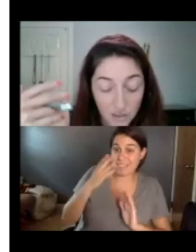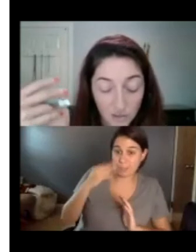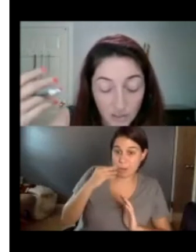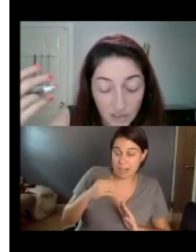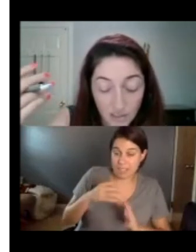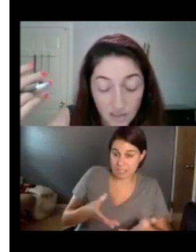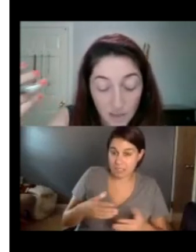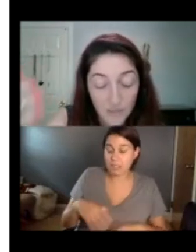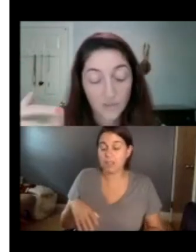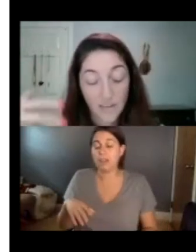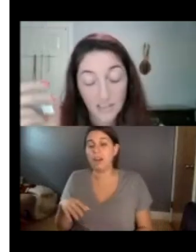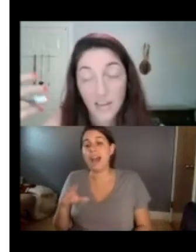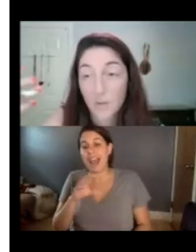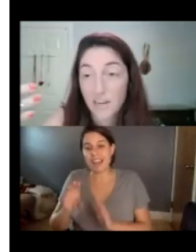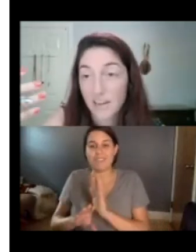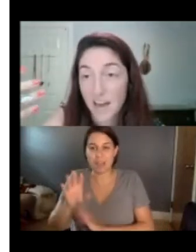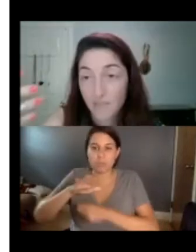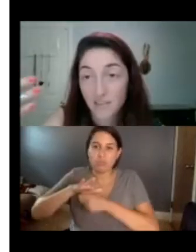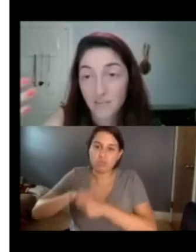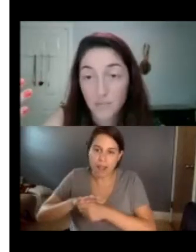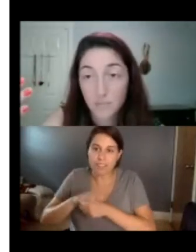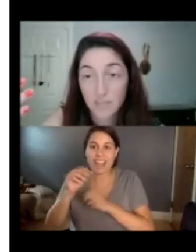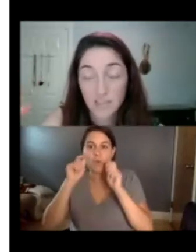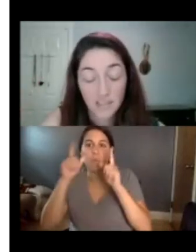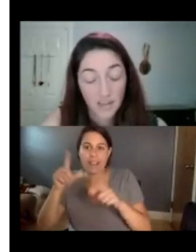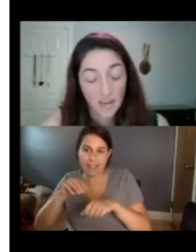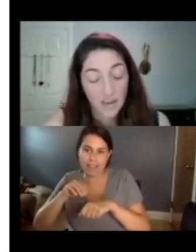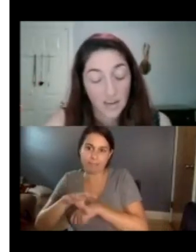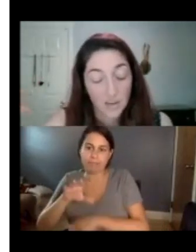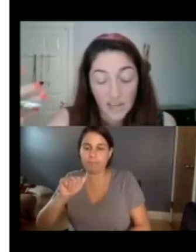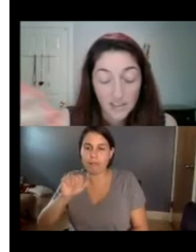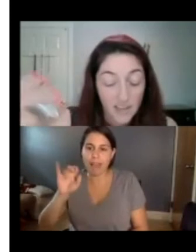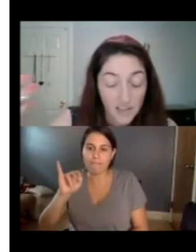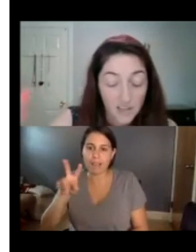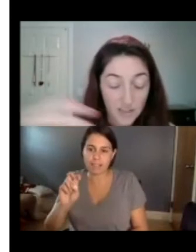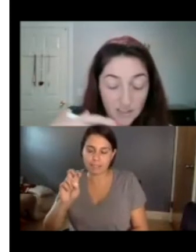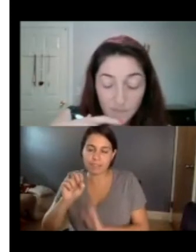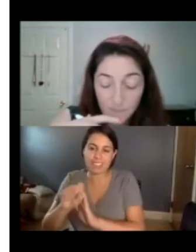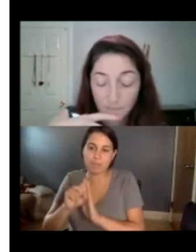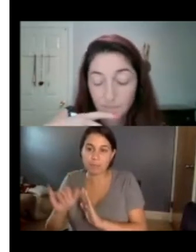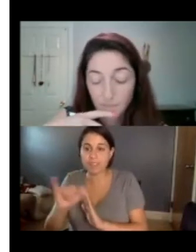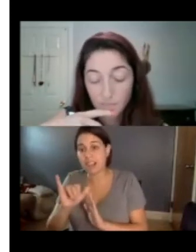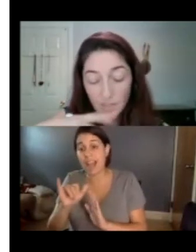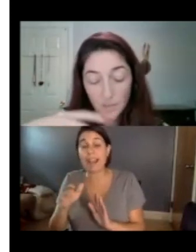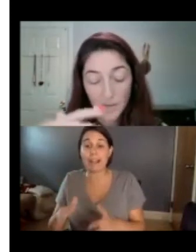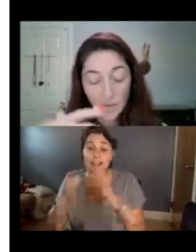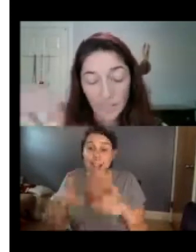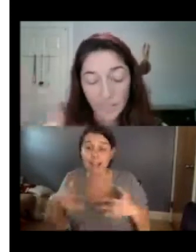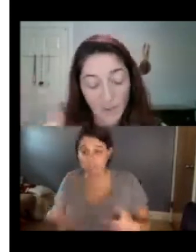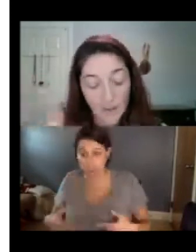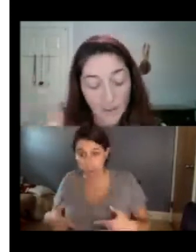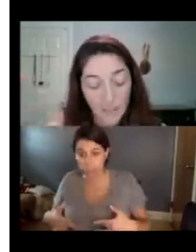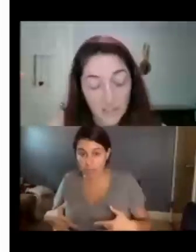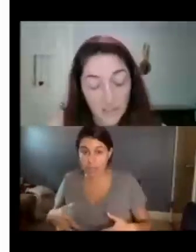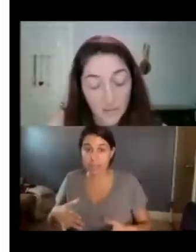and to develop distress and waking affective symptoms like anxiety and depression. But the